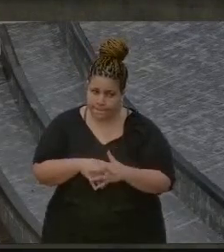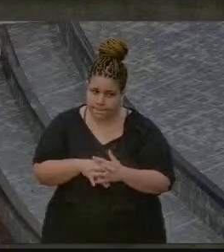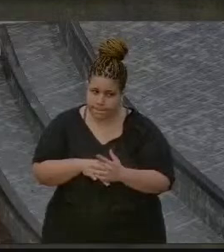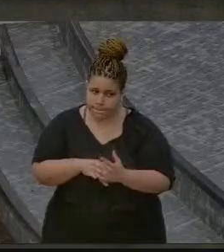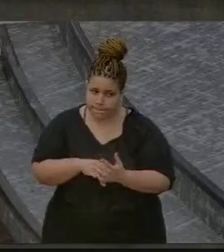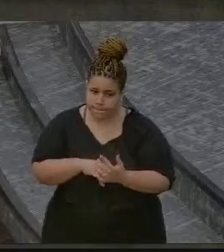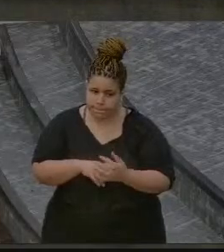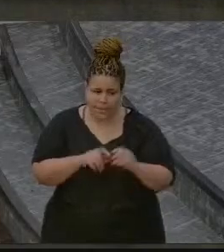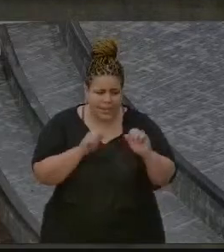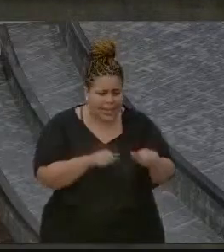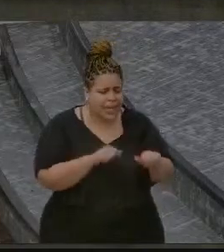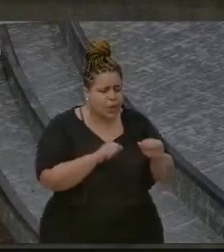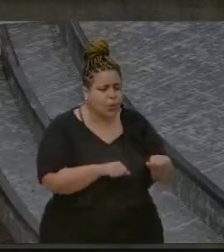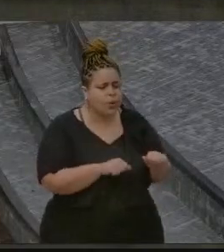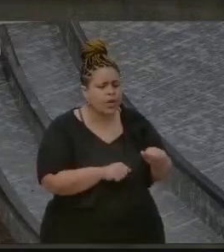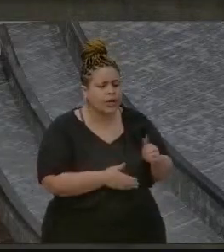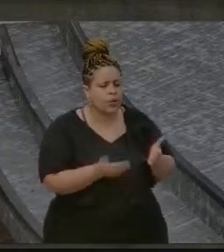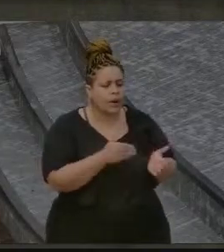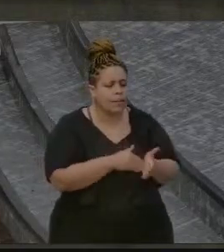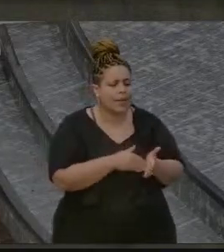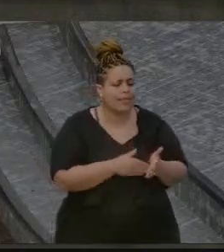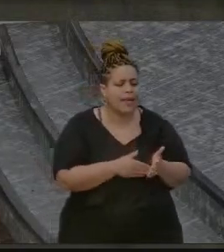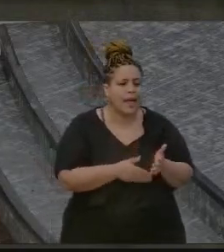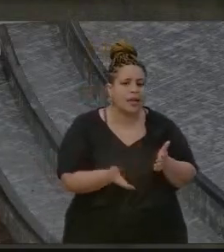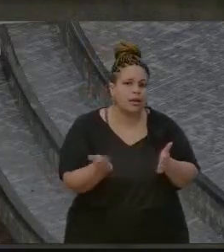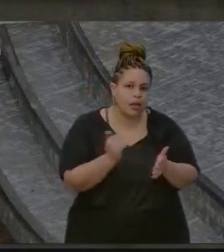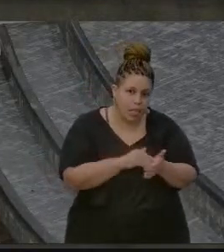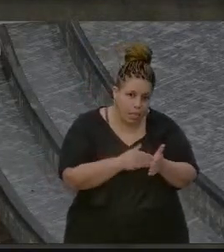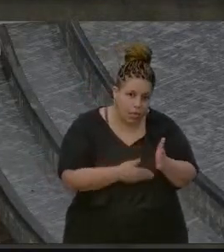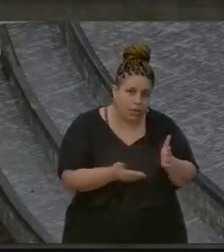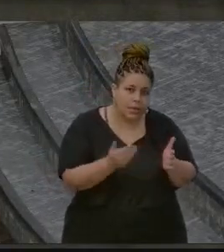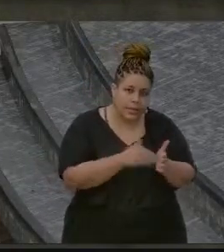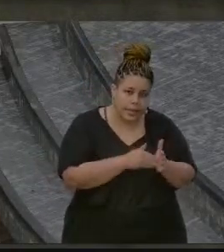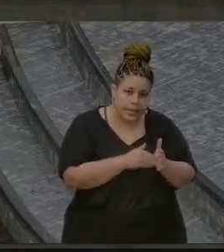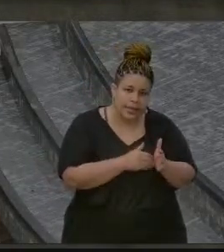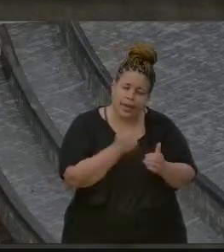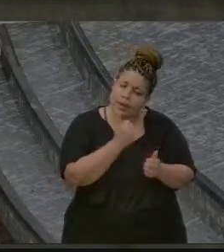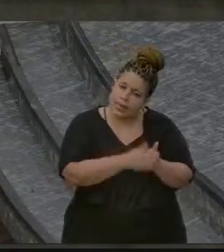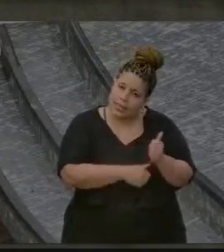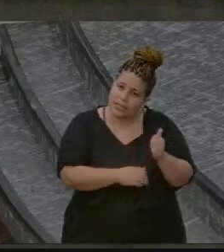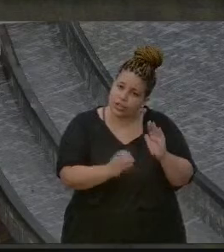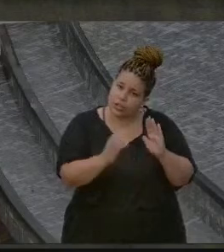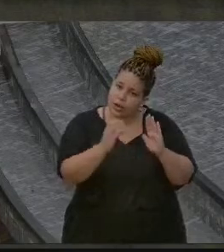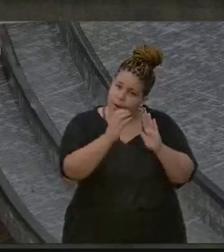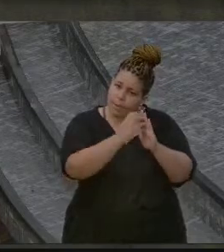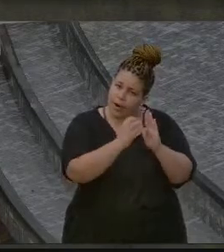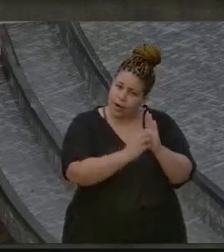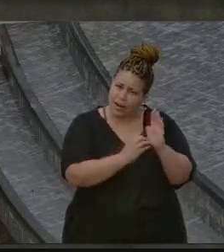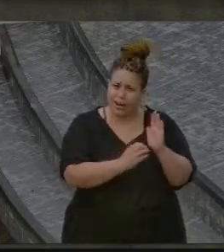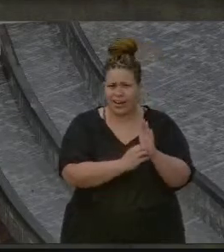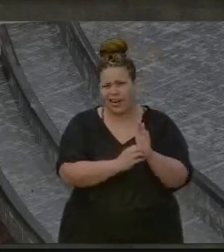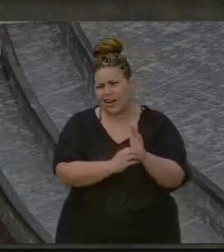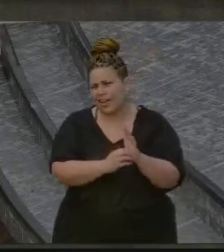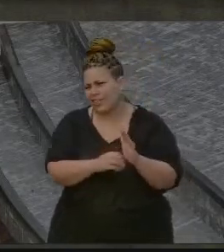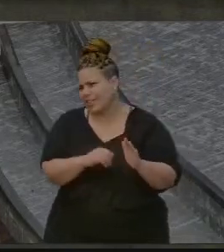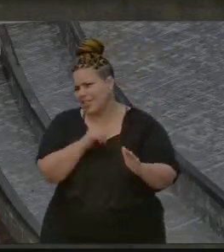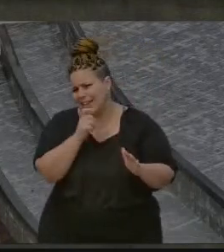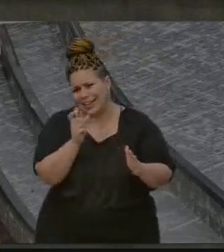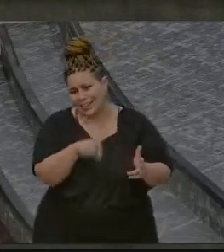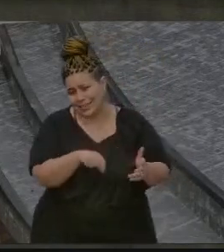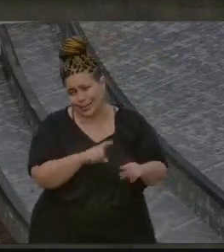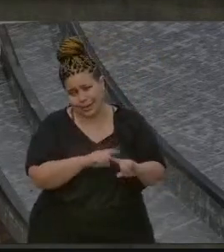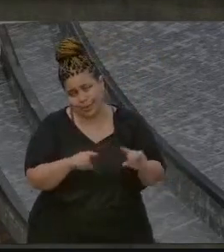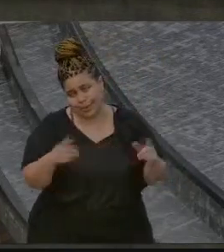And we repeat that same string over and over again in each of the paragraphs, which seems a little unnecessary, but maybe